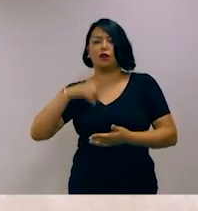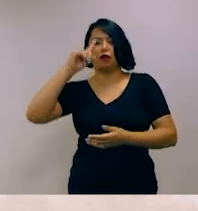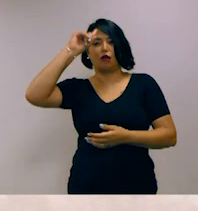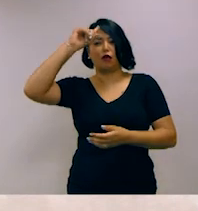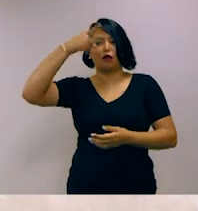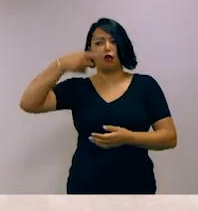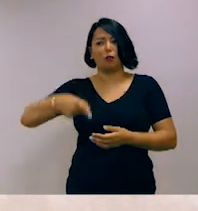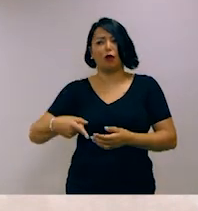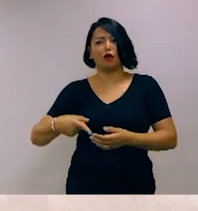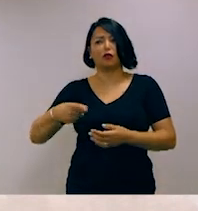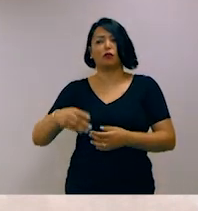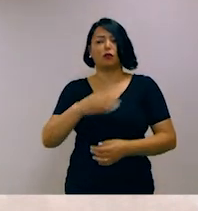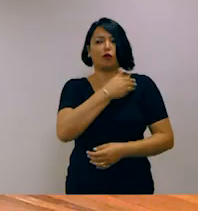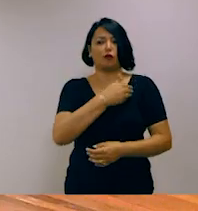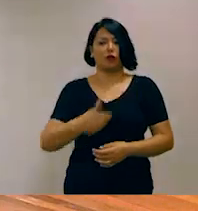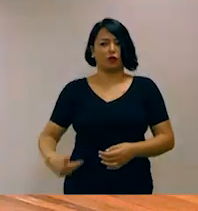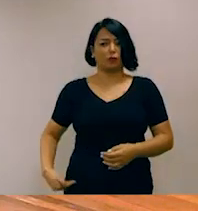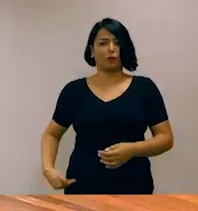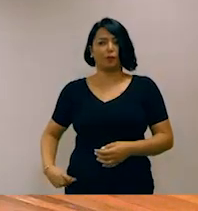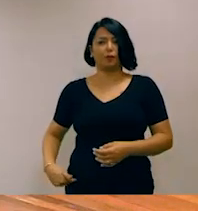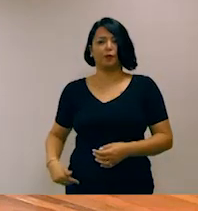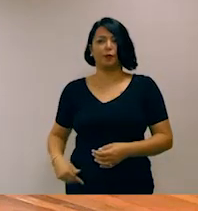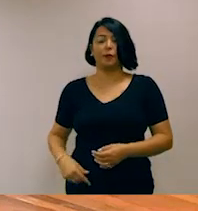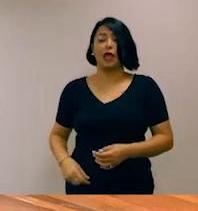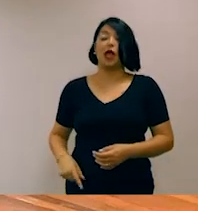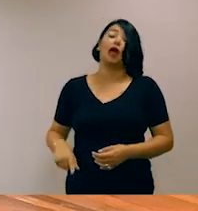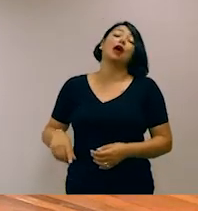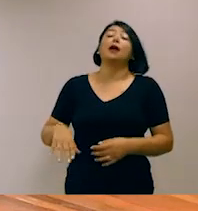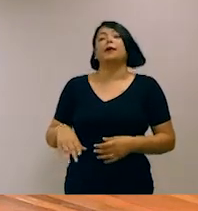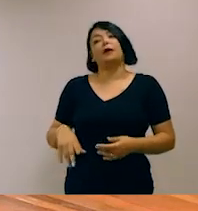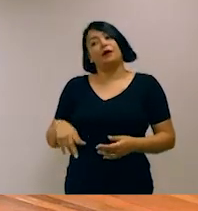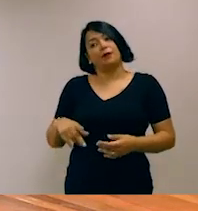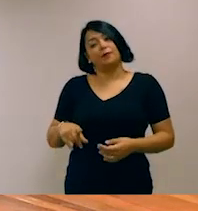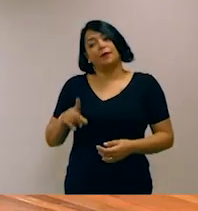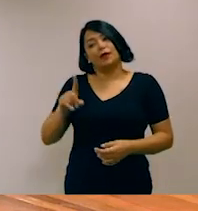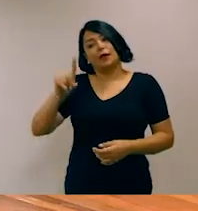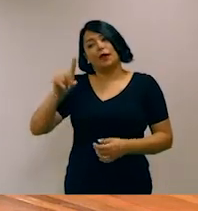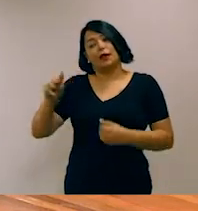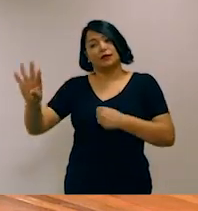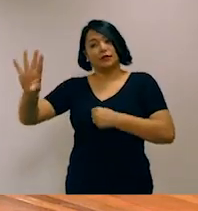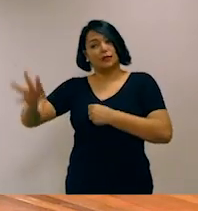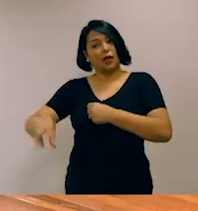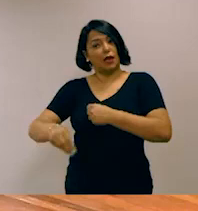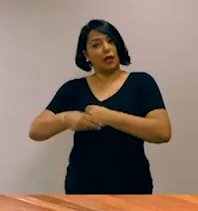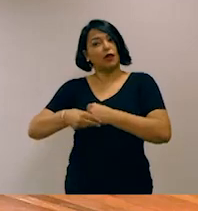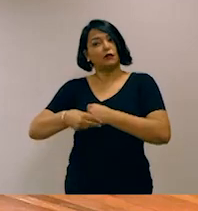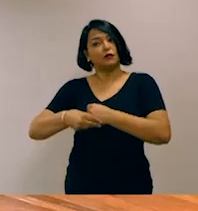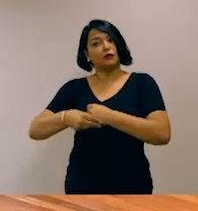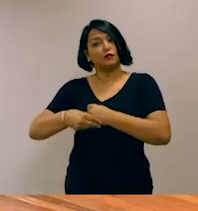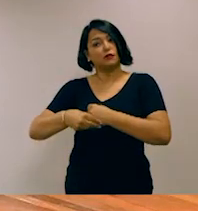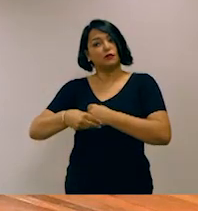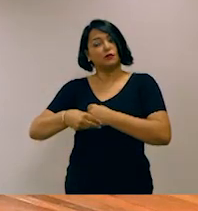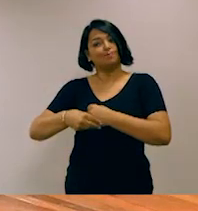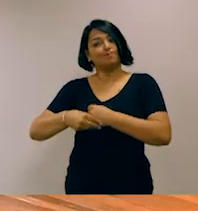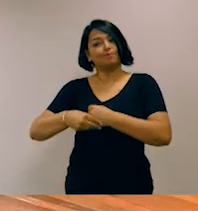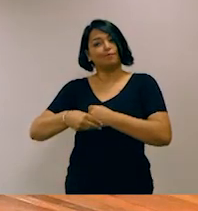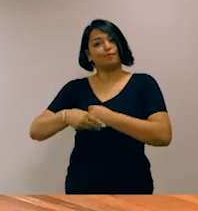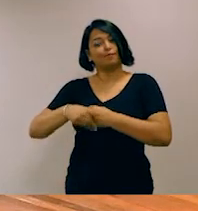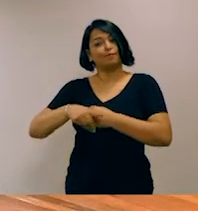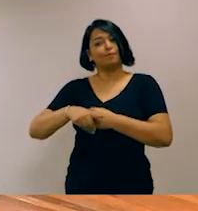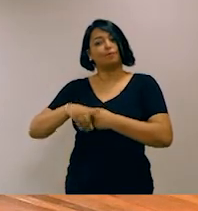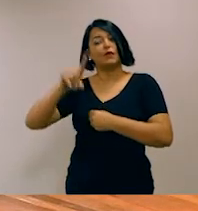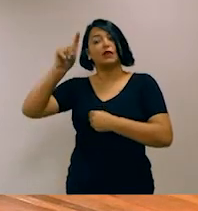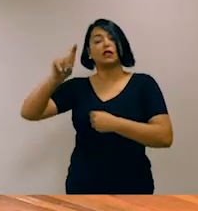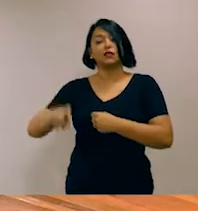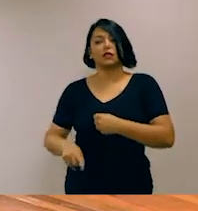happens within the regularized system. Of course, these documents that are annexed,